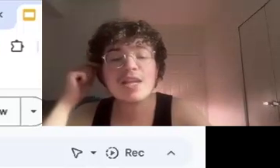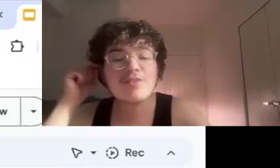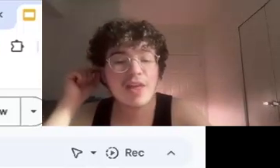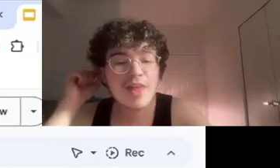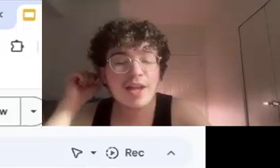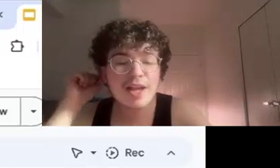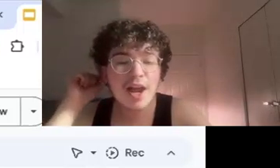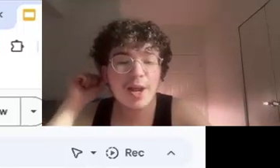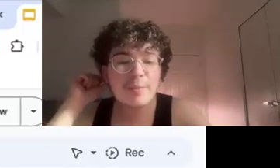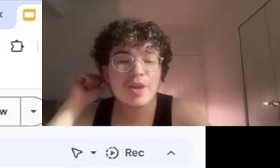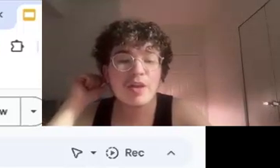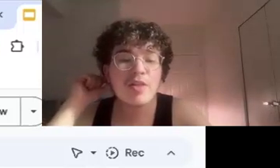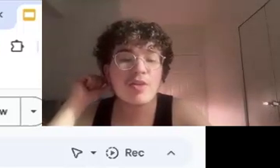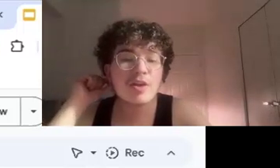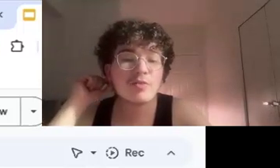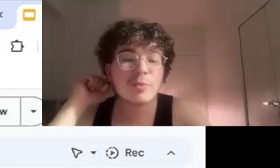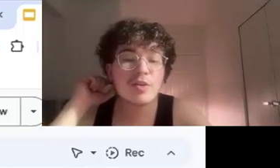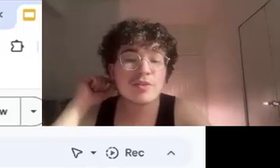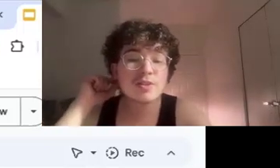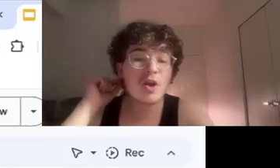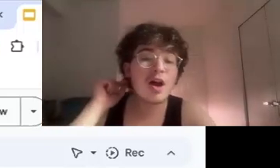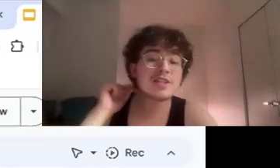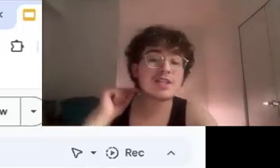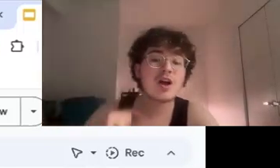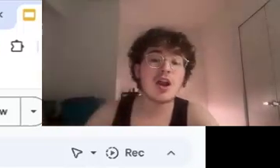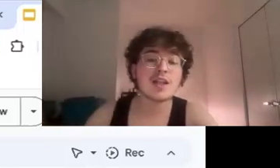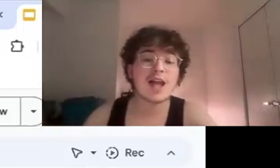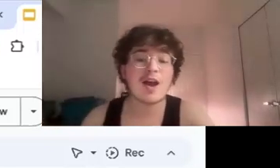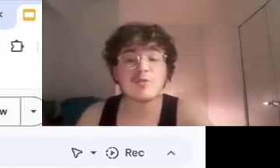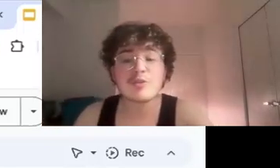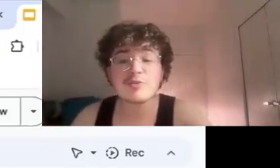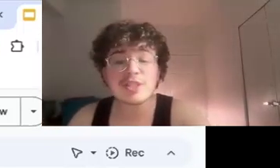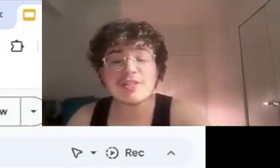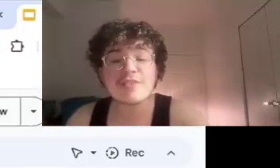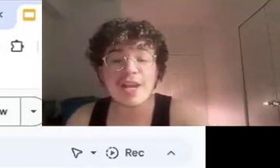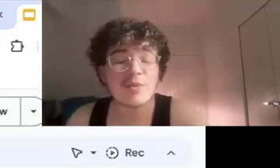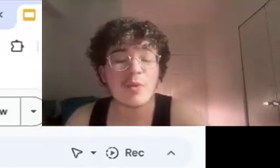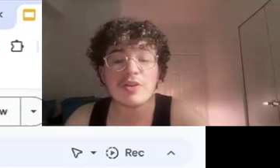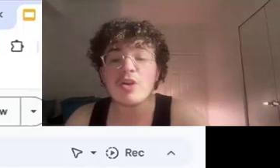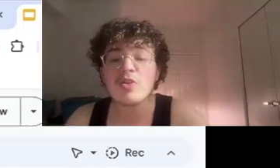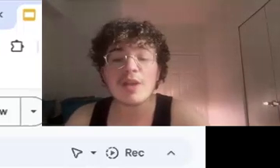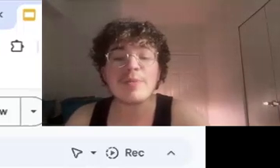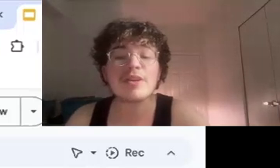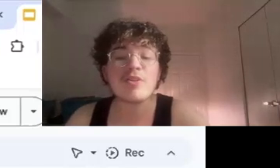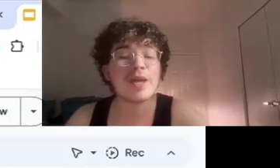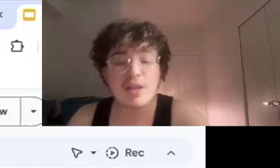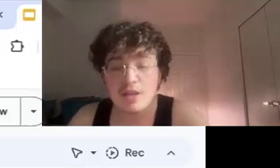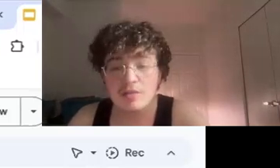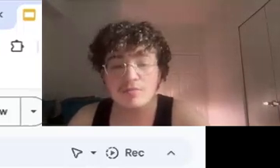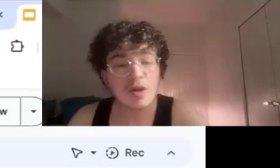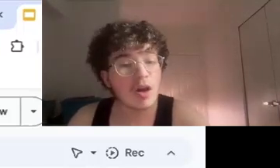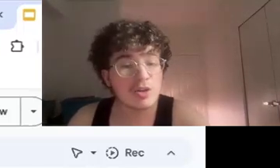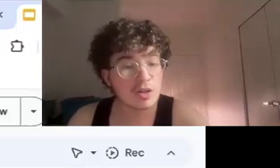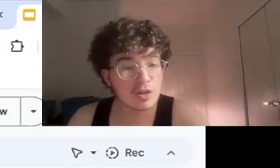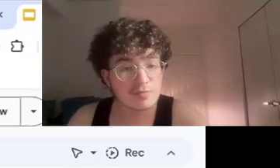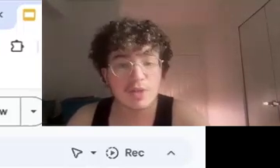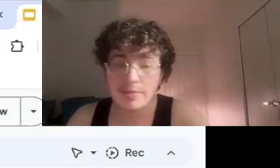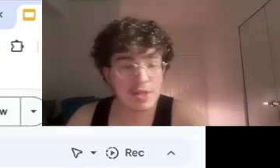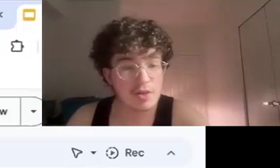these laws, even if you are simply suspected of being predisposed to the commission of sexual